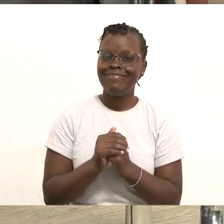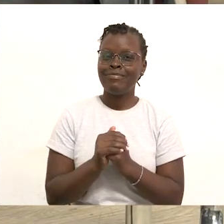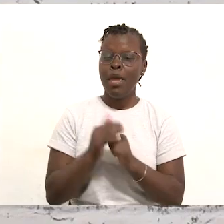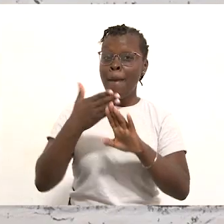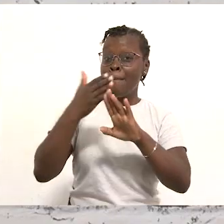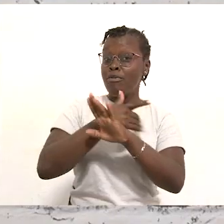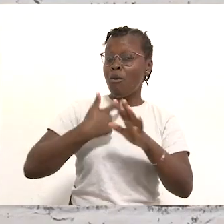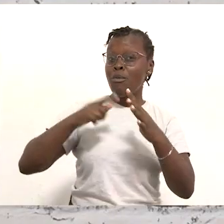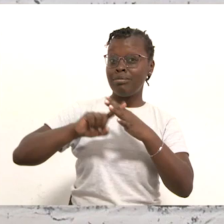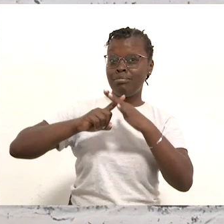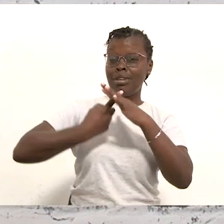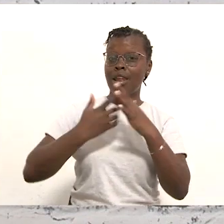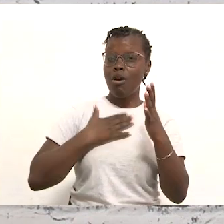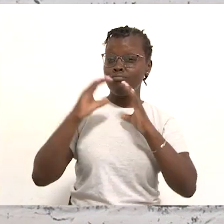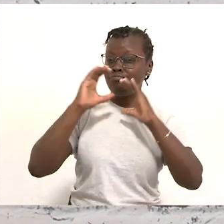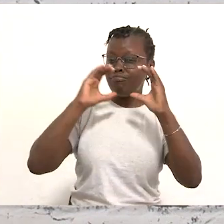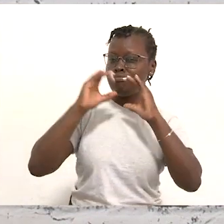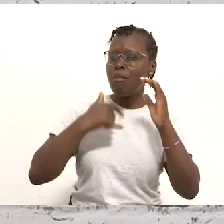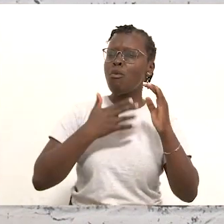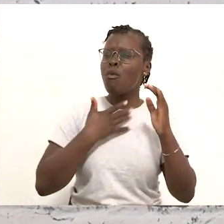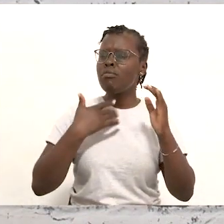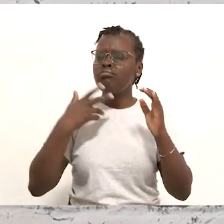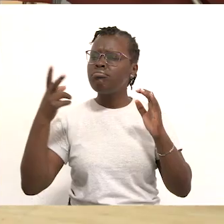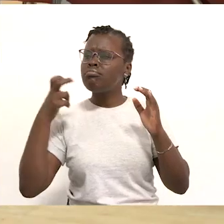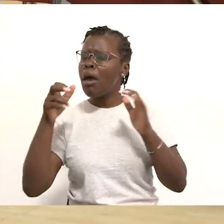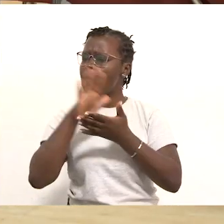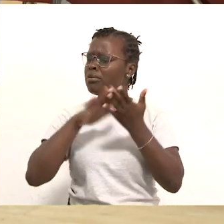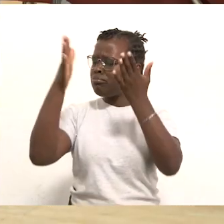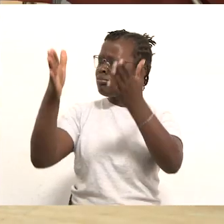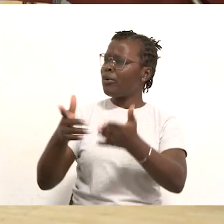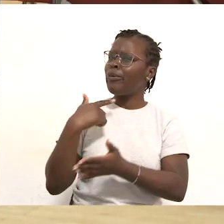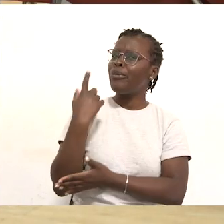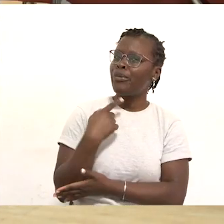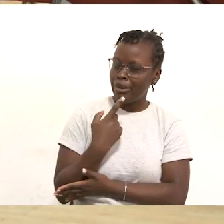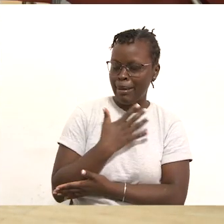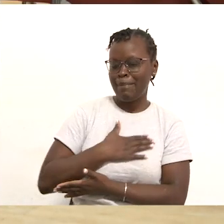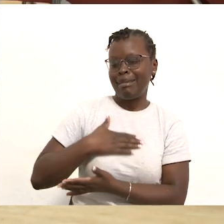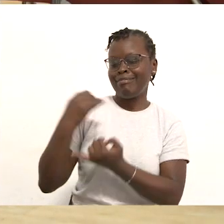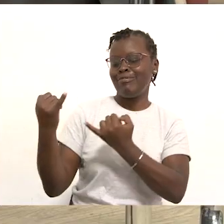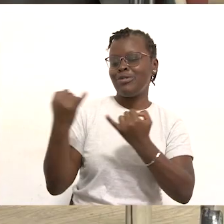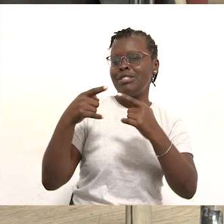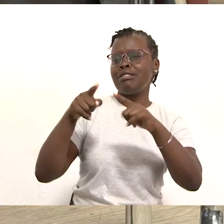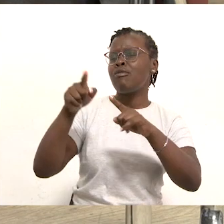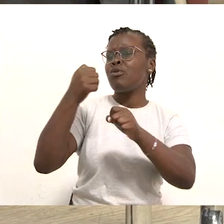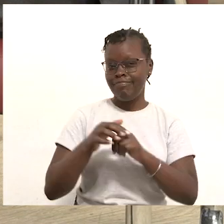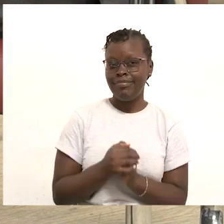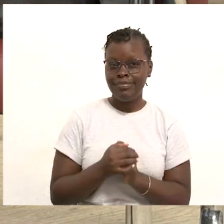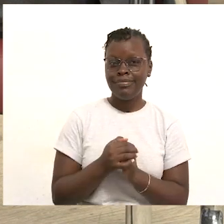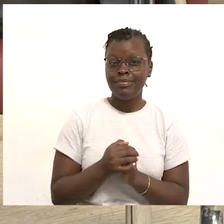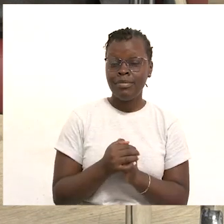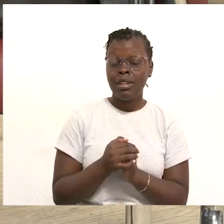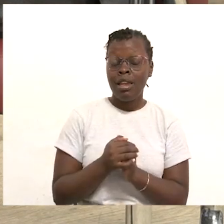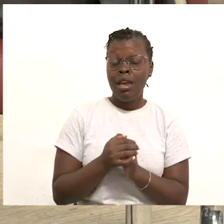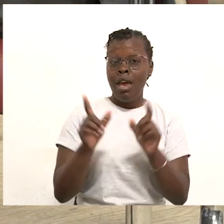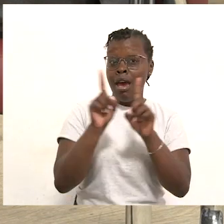Before we get started in our conversation, we would love to hear a little bit more about you. So Dr. Juma, if you don't mind introducing yourself and what you do to our listeners.